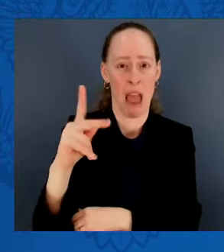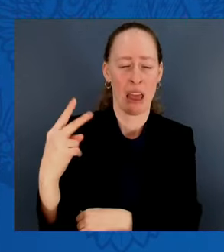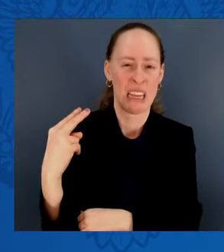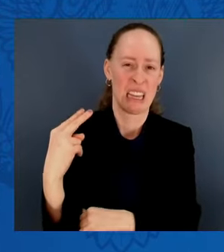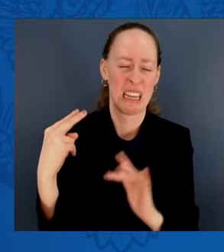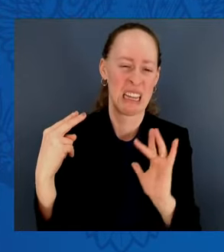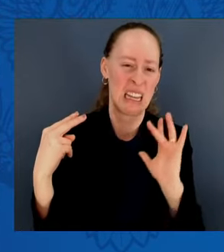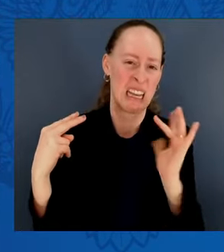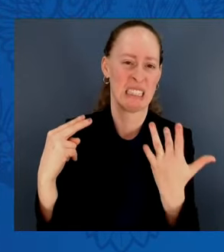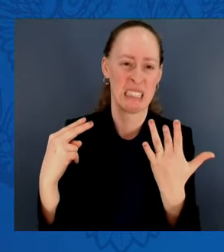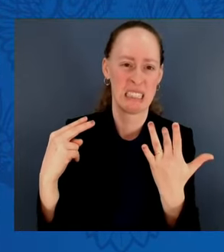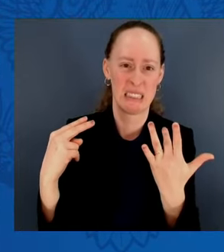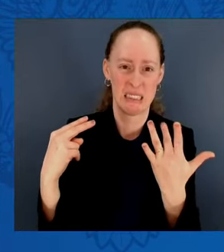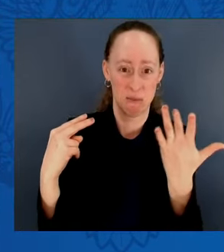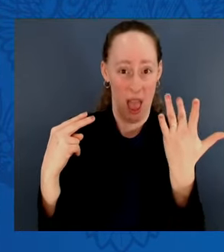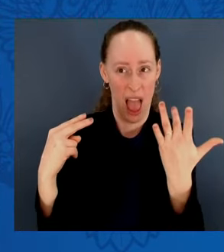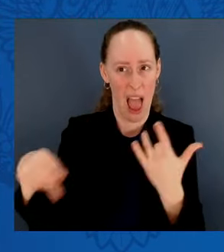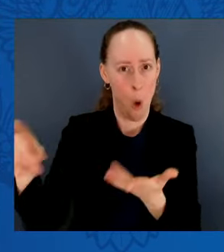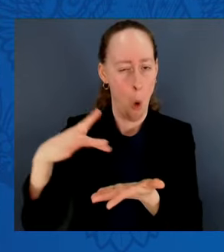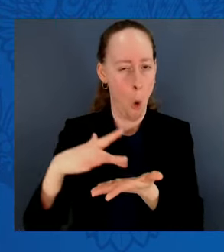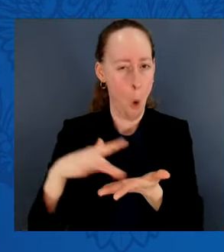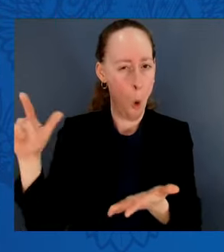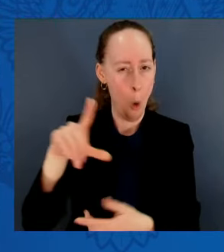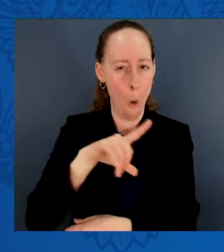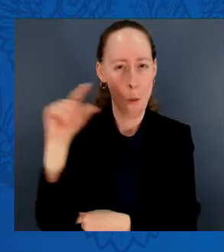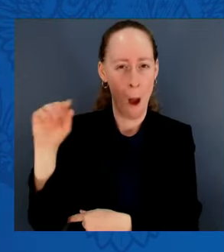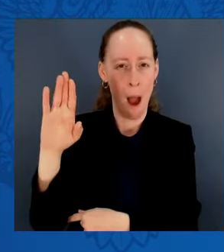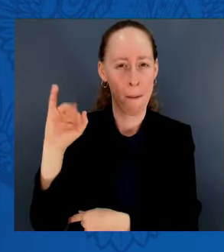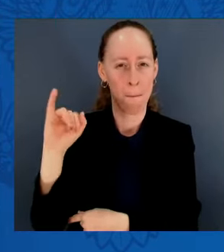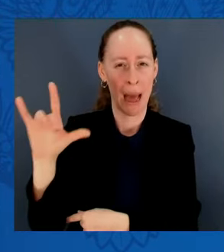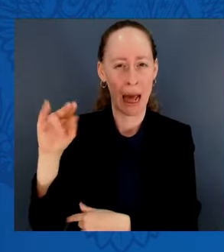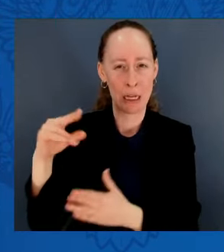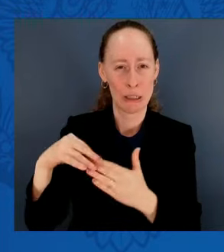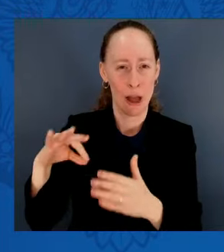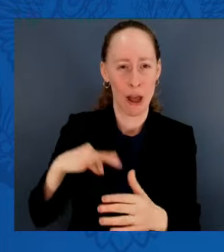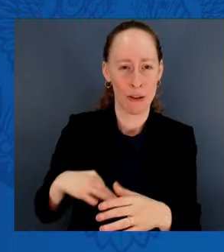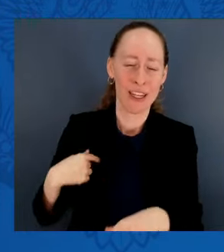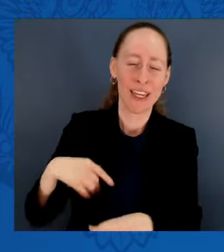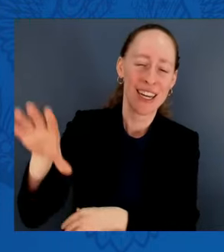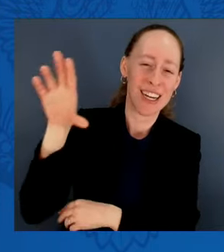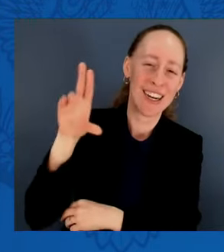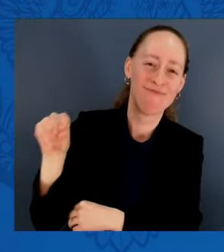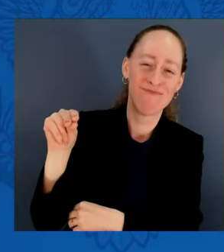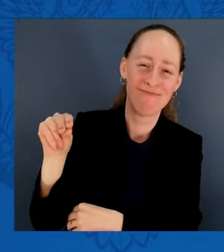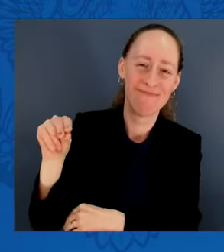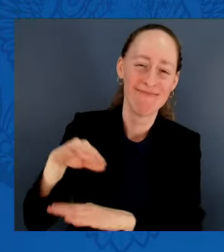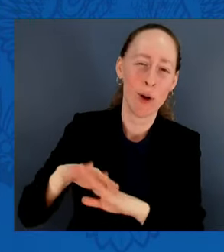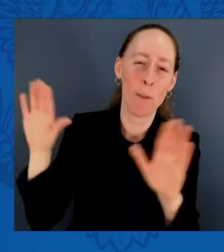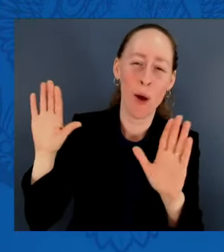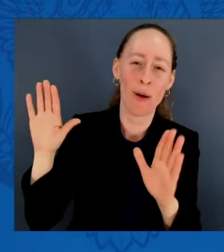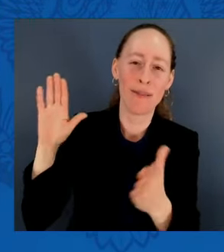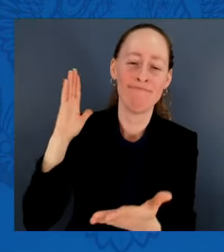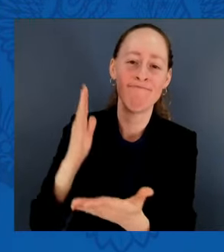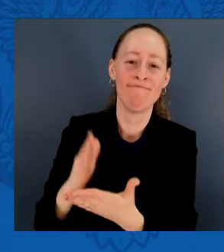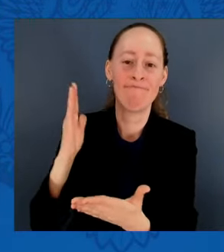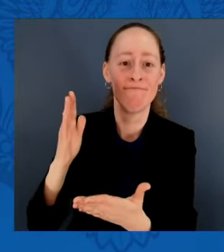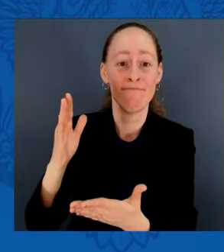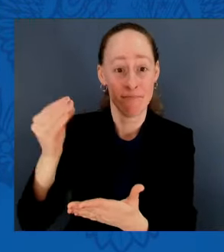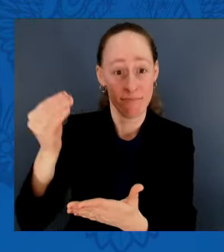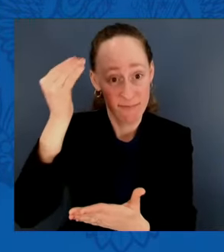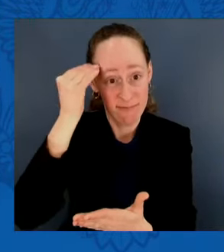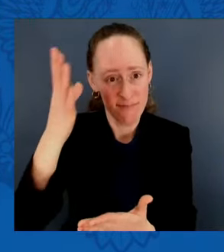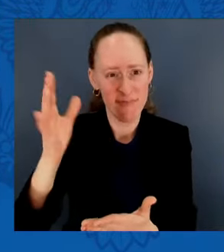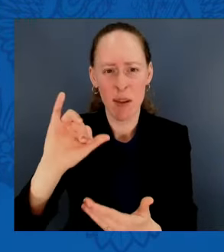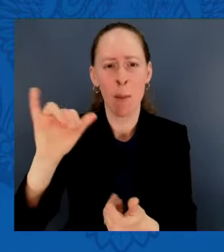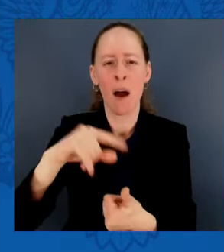I'm not stopping there. My administration has proposed rules to make cable, travel, utilities, and online ticket sellers tell you